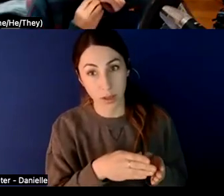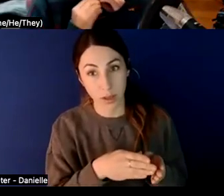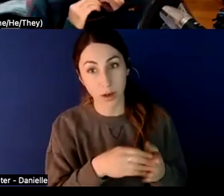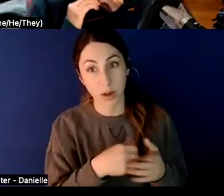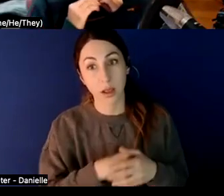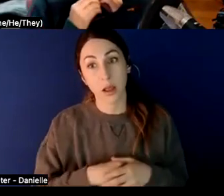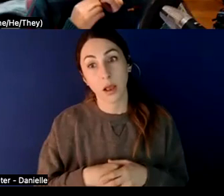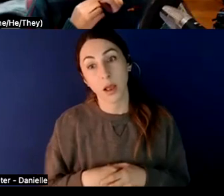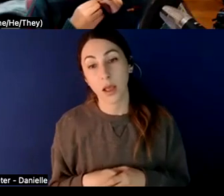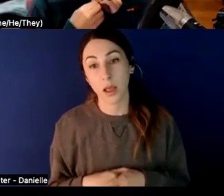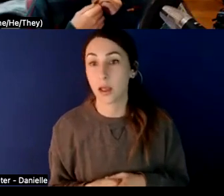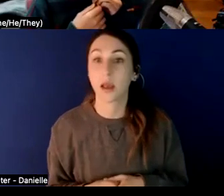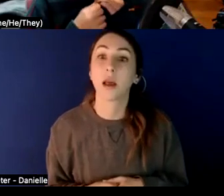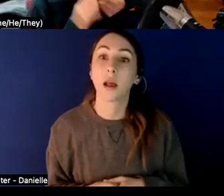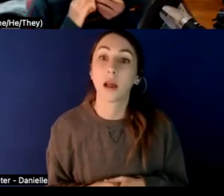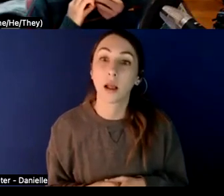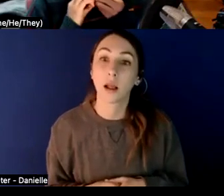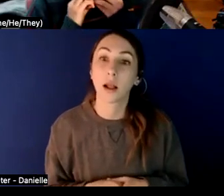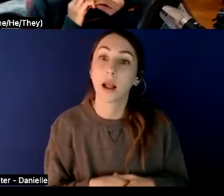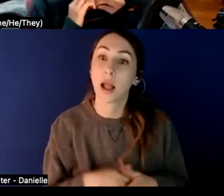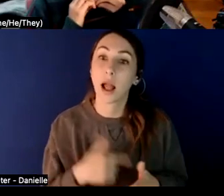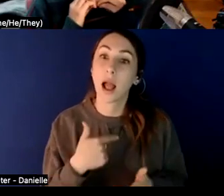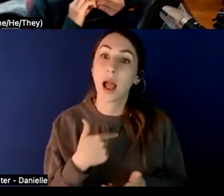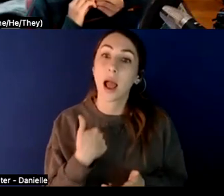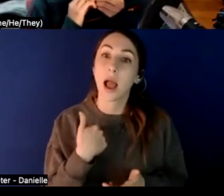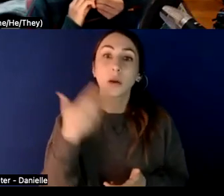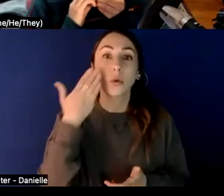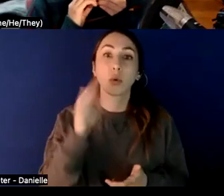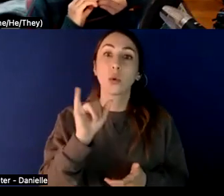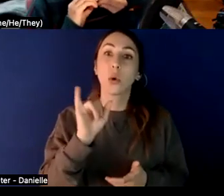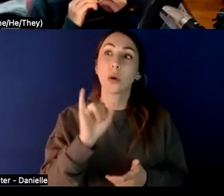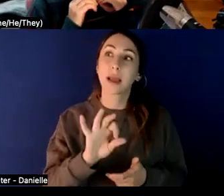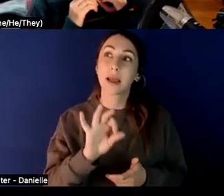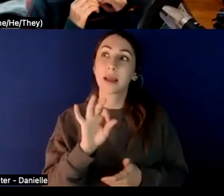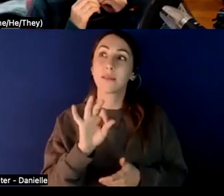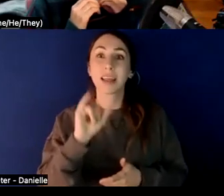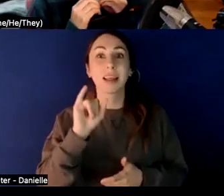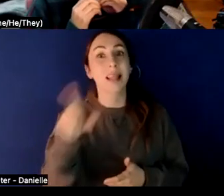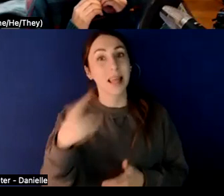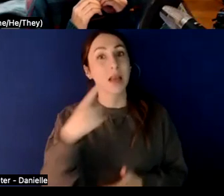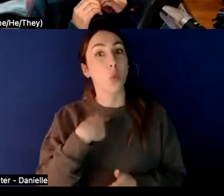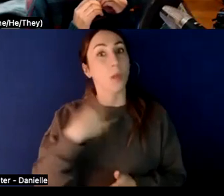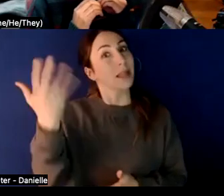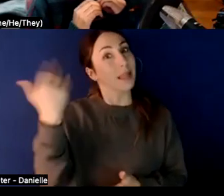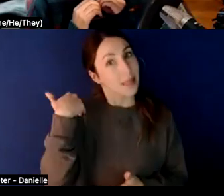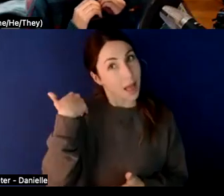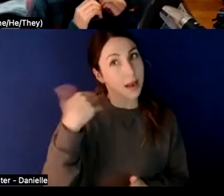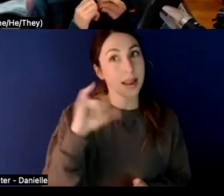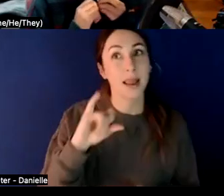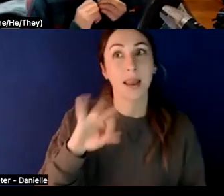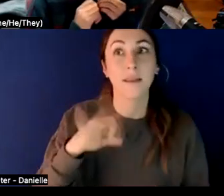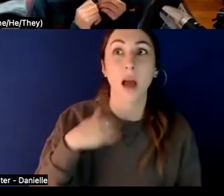I don't know how I would have reacted to it. I don't know if I would have been defensive, but I almost wish they had told